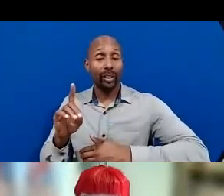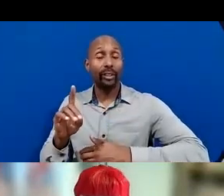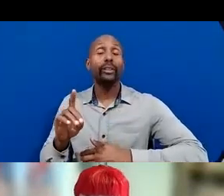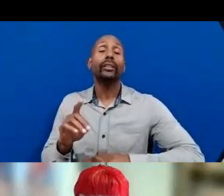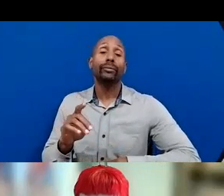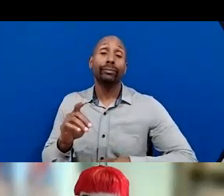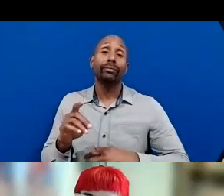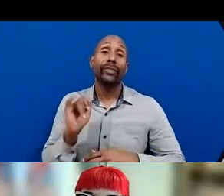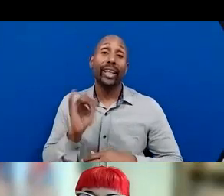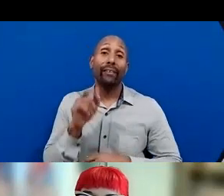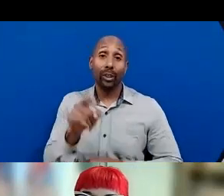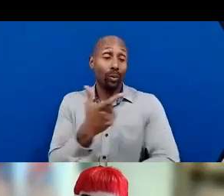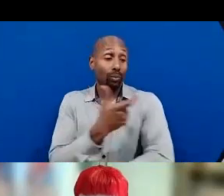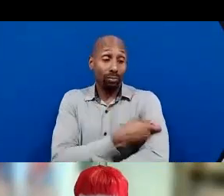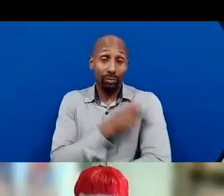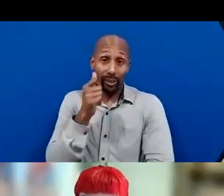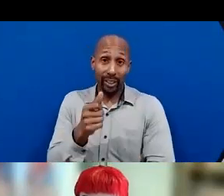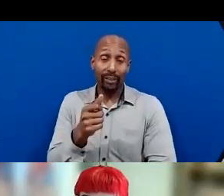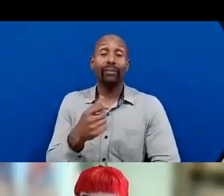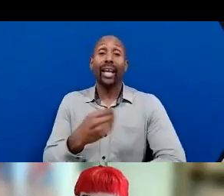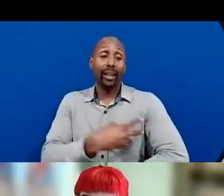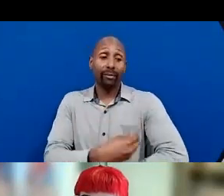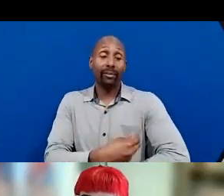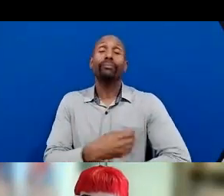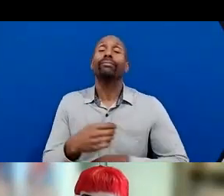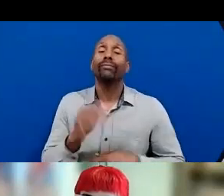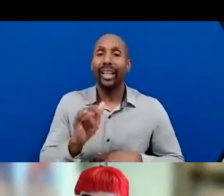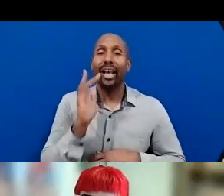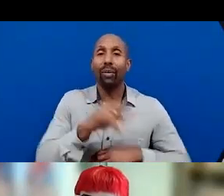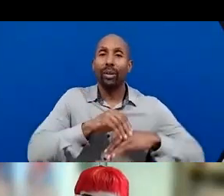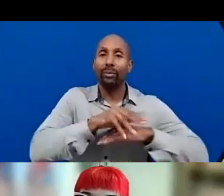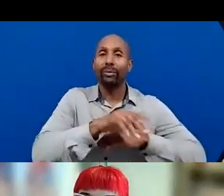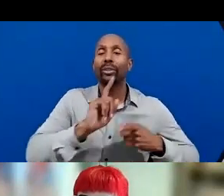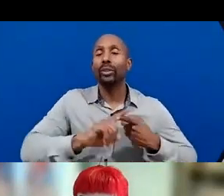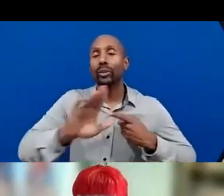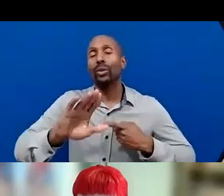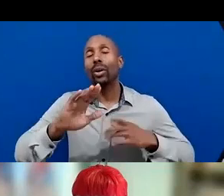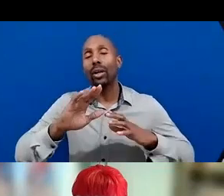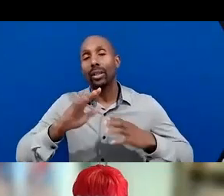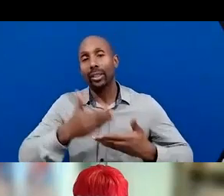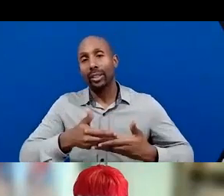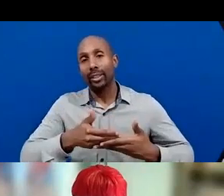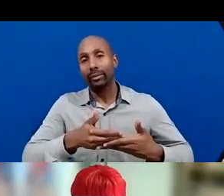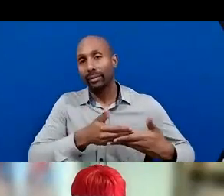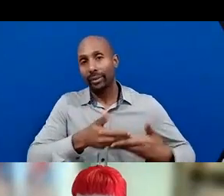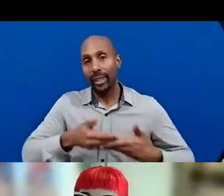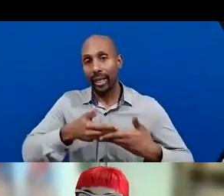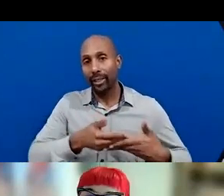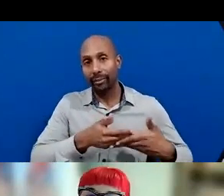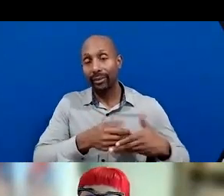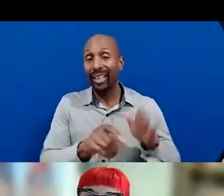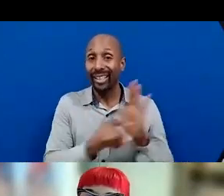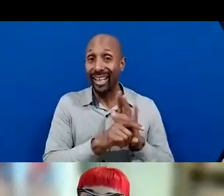themselves getting vaccinated will do that. There are no negative effects from that to the